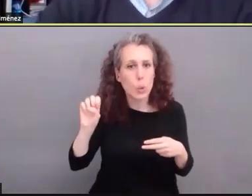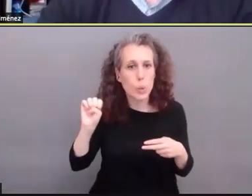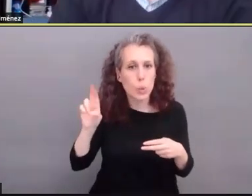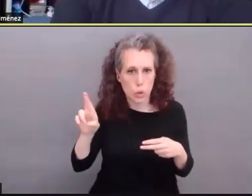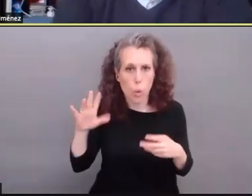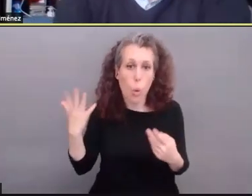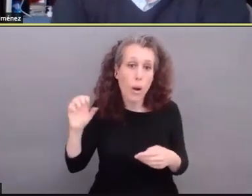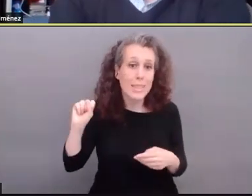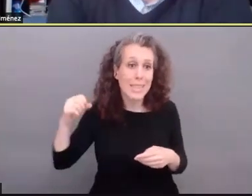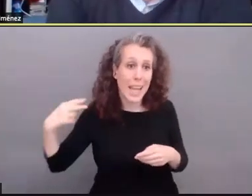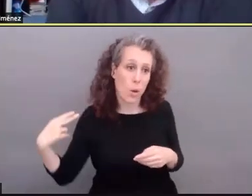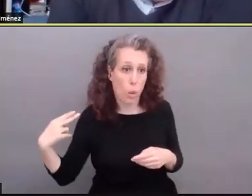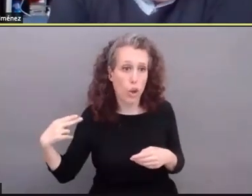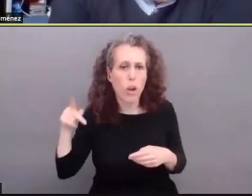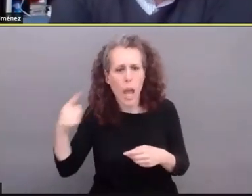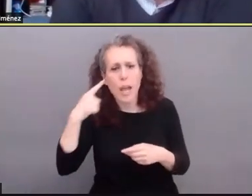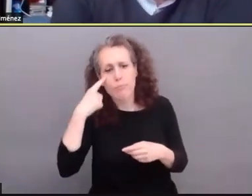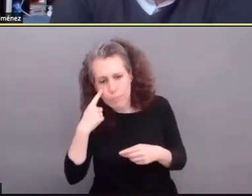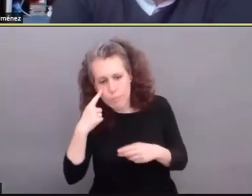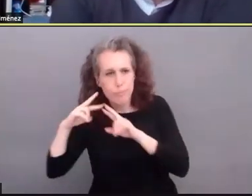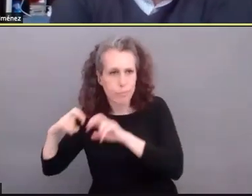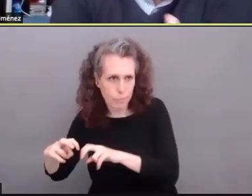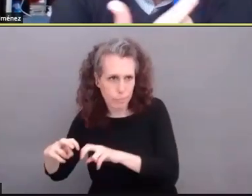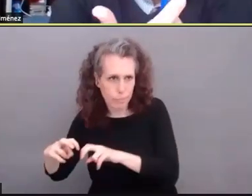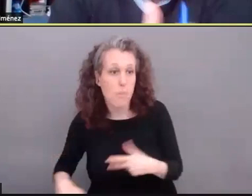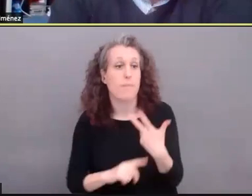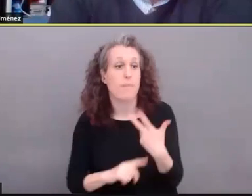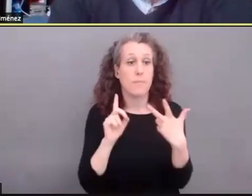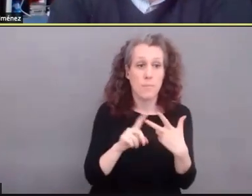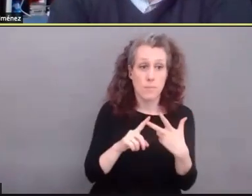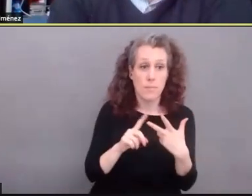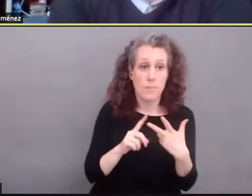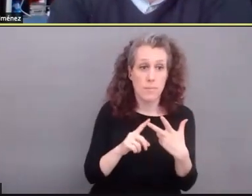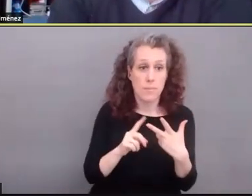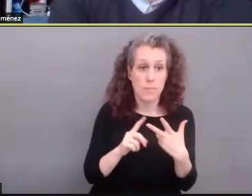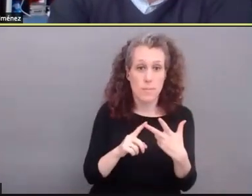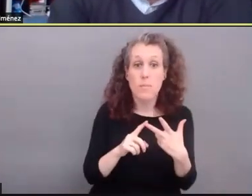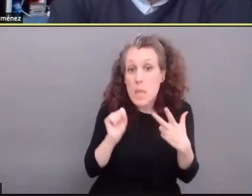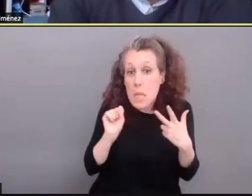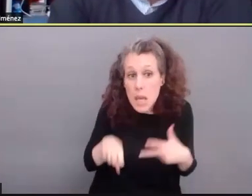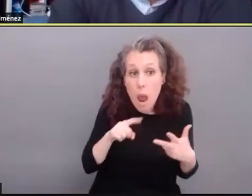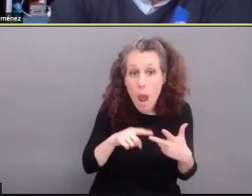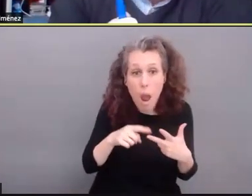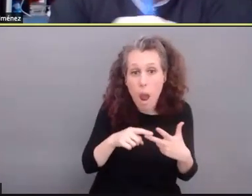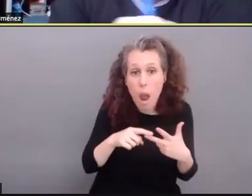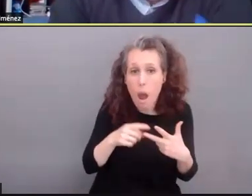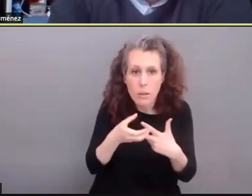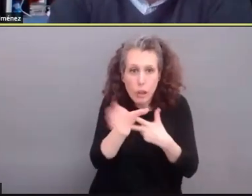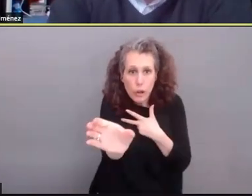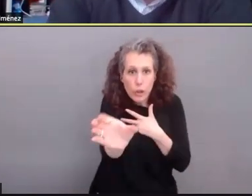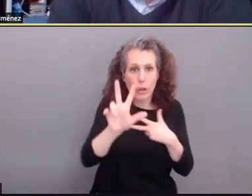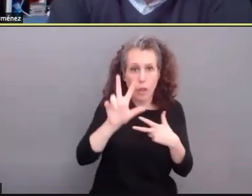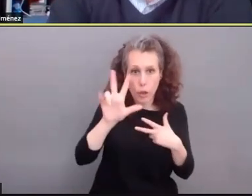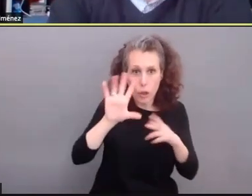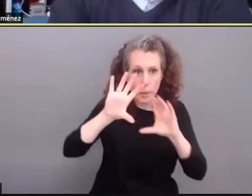stakeholders audits. And finally, it's possibly a third-party assessment, for instance, an